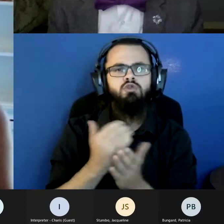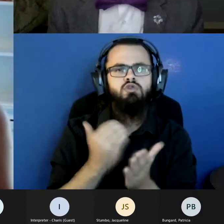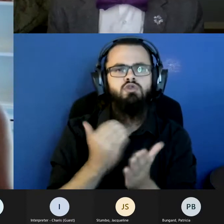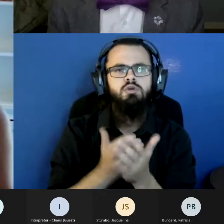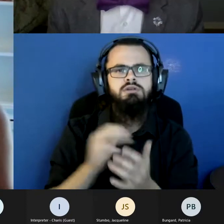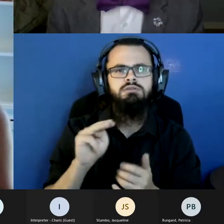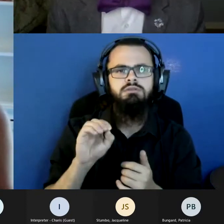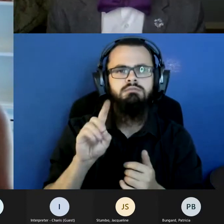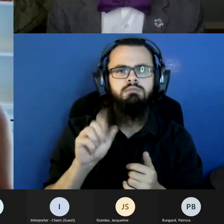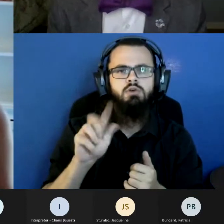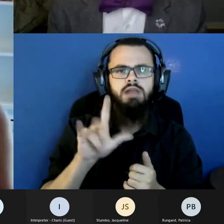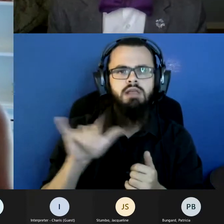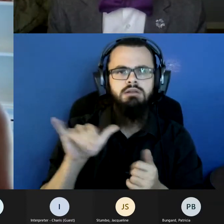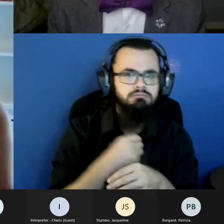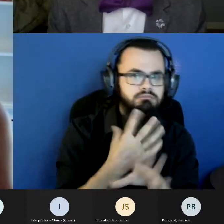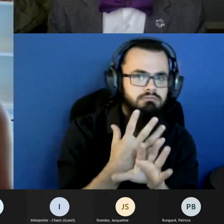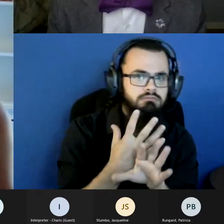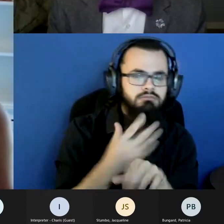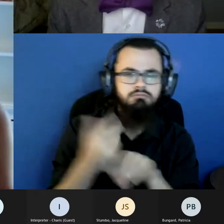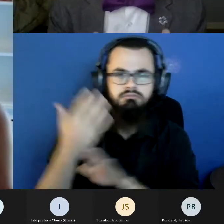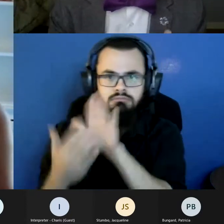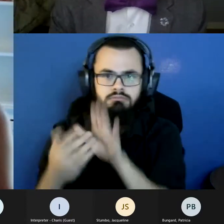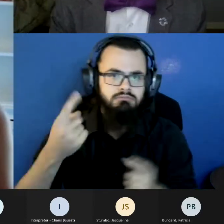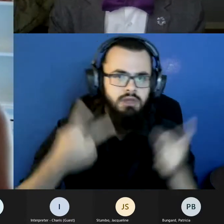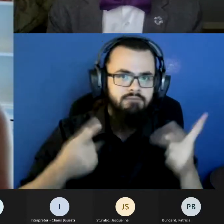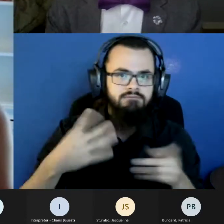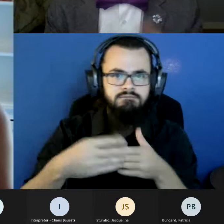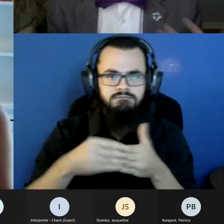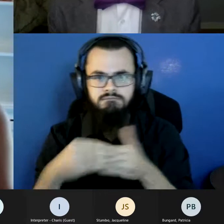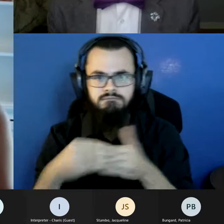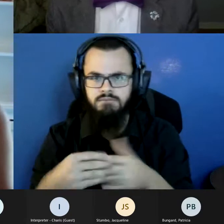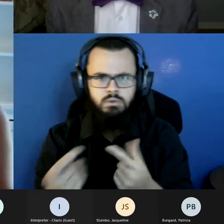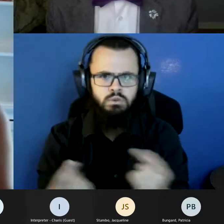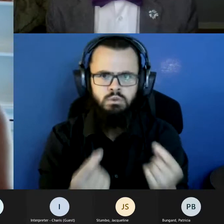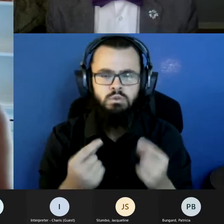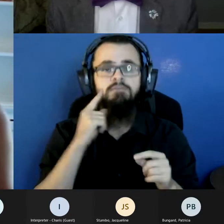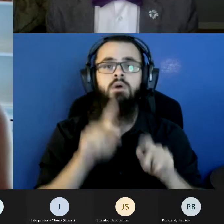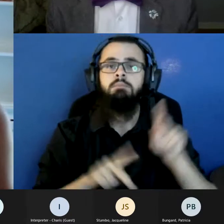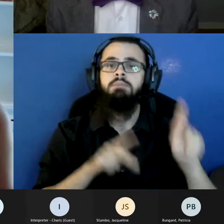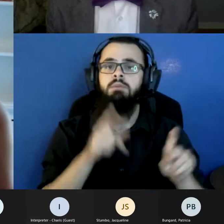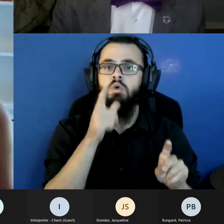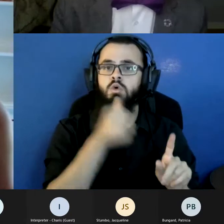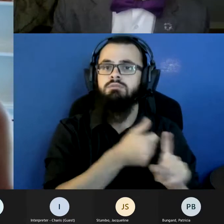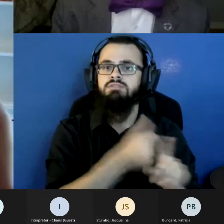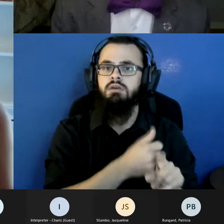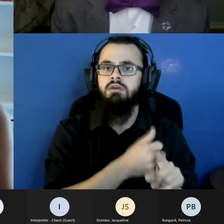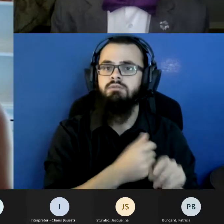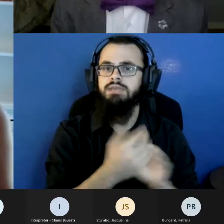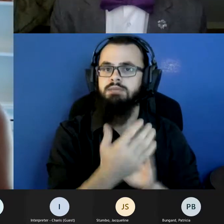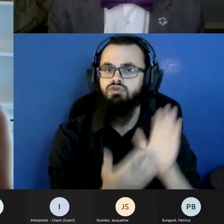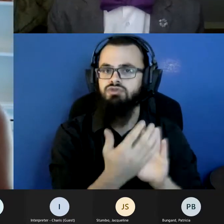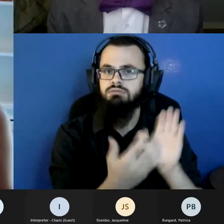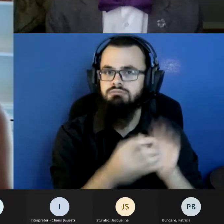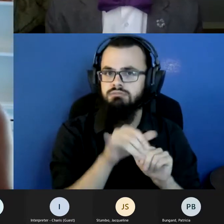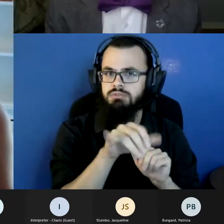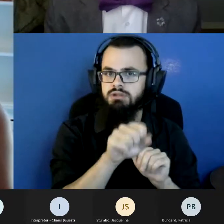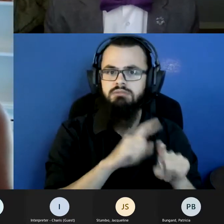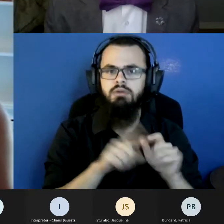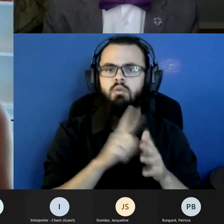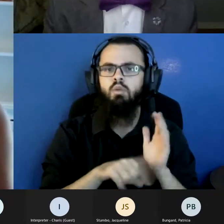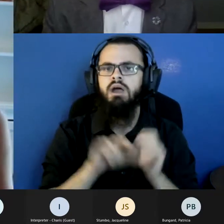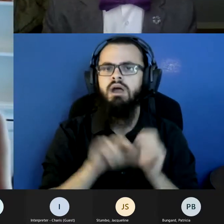and folks that are teaching in person, but may have students that are unable to attend in person for a